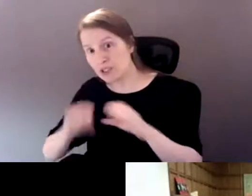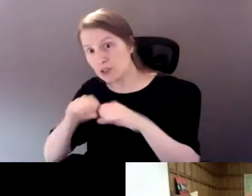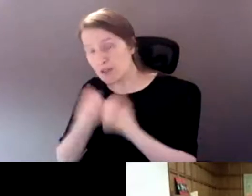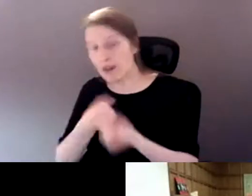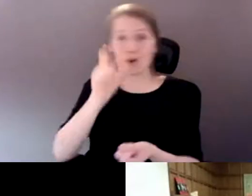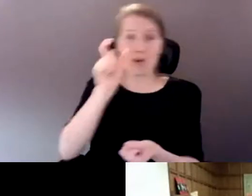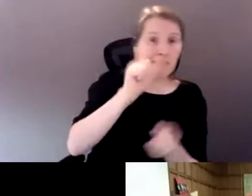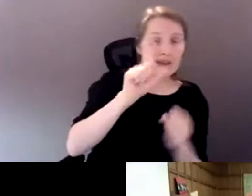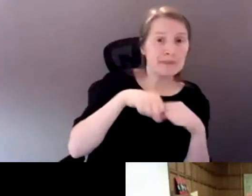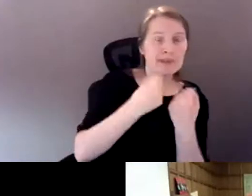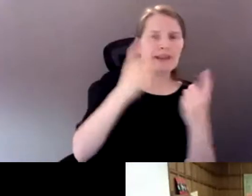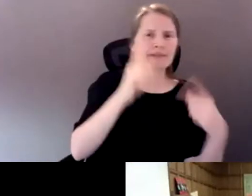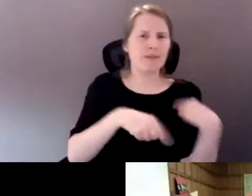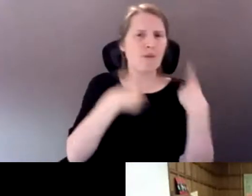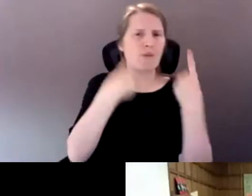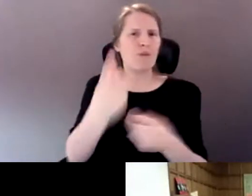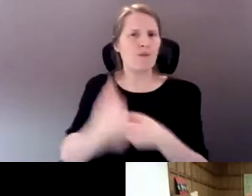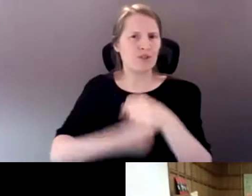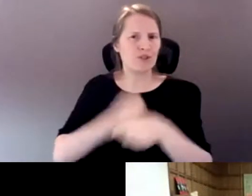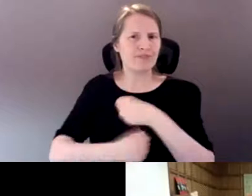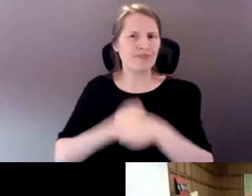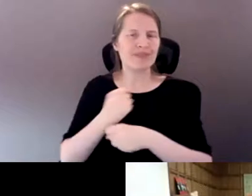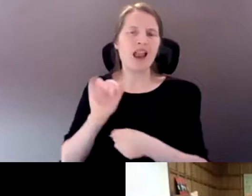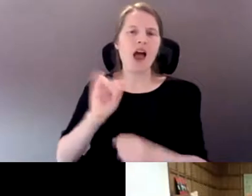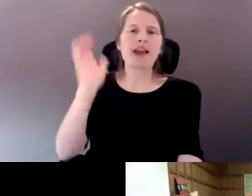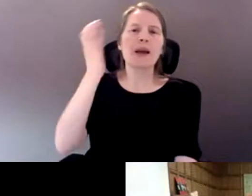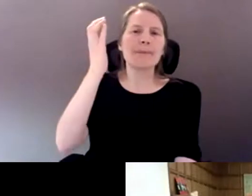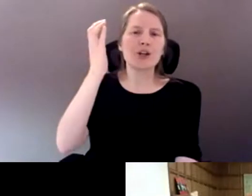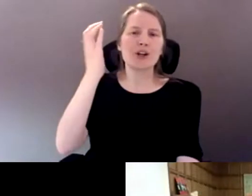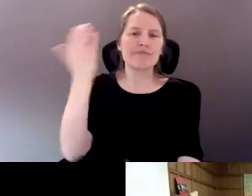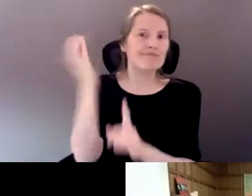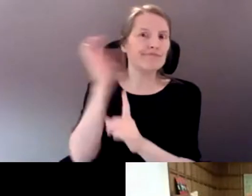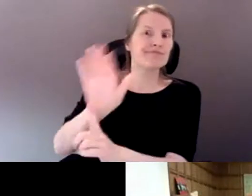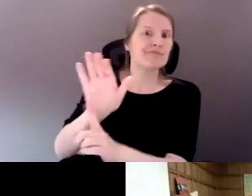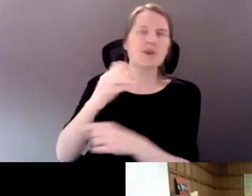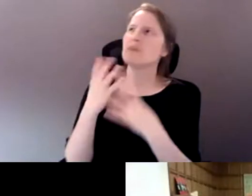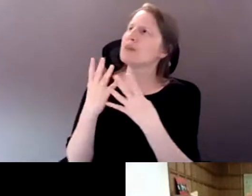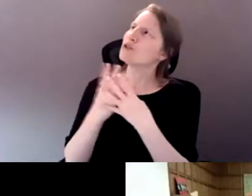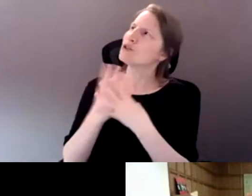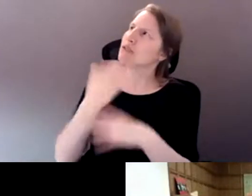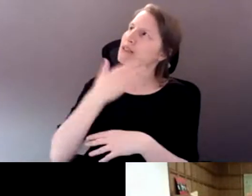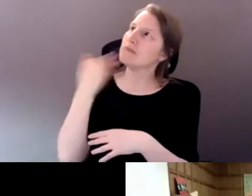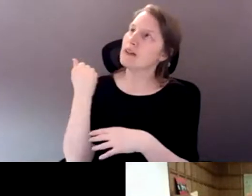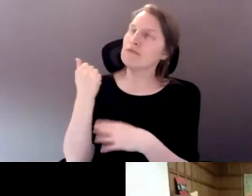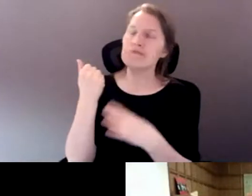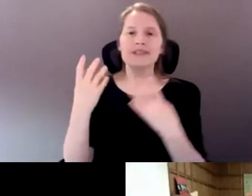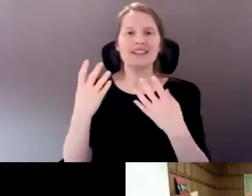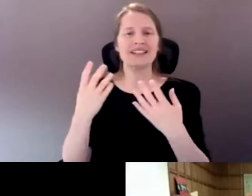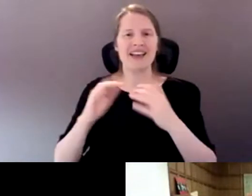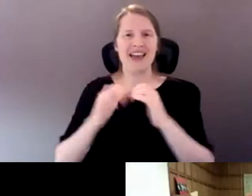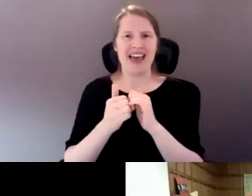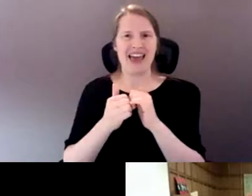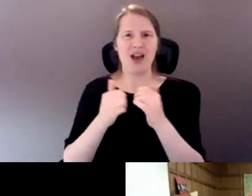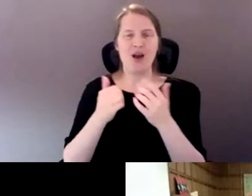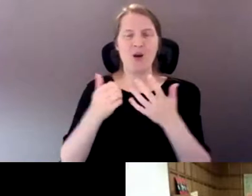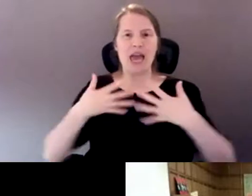over time as a mirror upon which, or a screen maybe is a better metaphor, upon which various